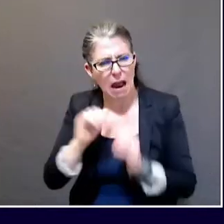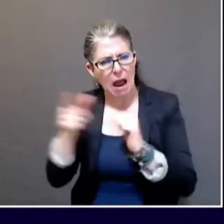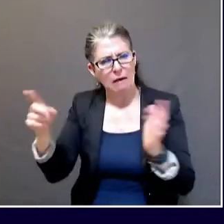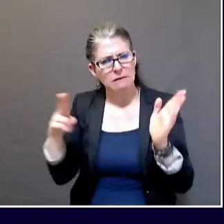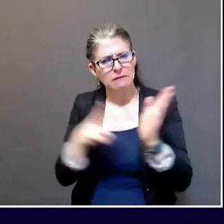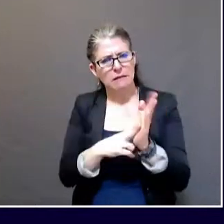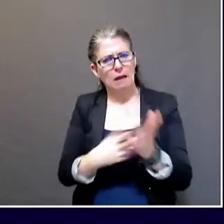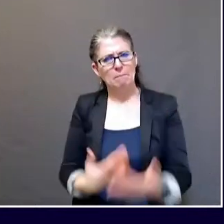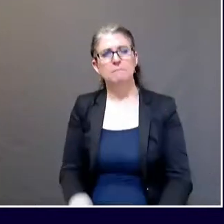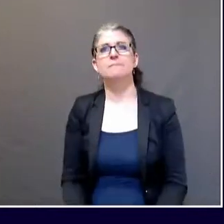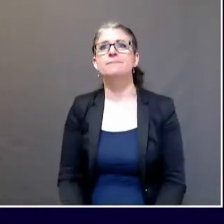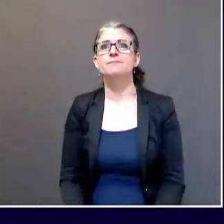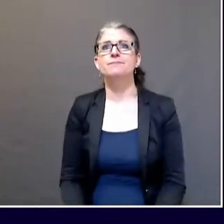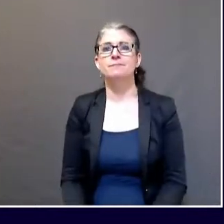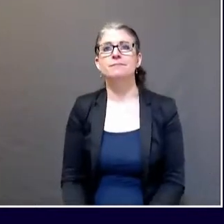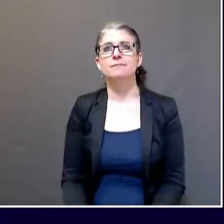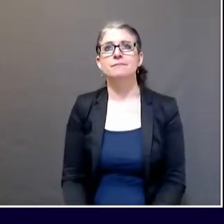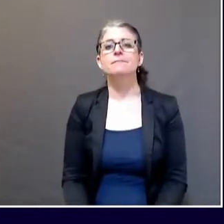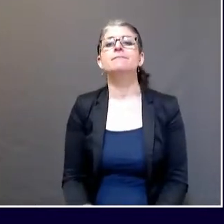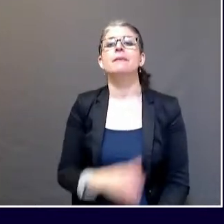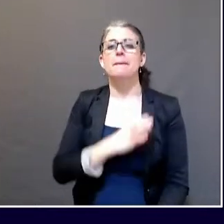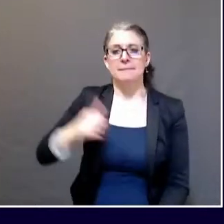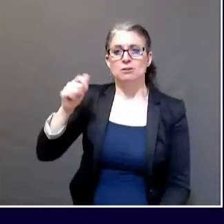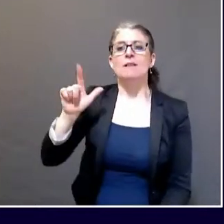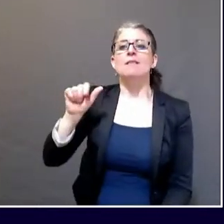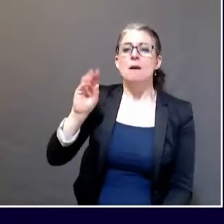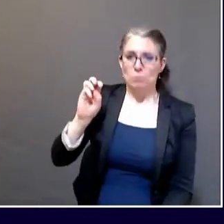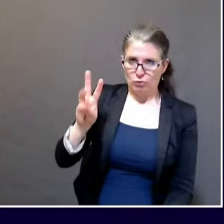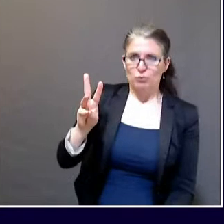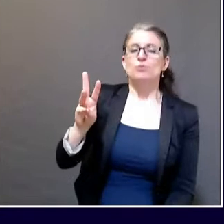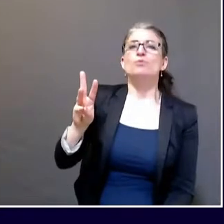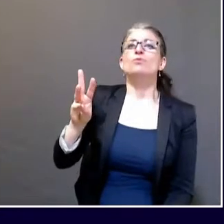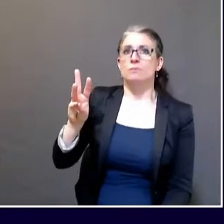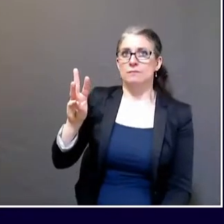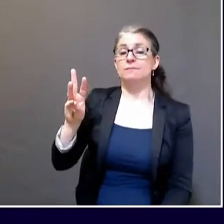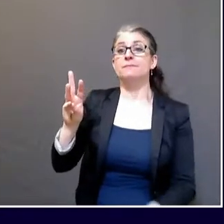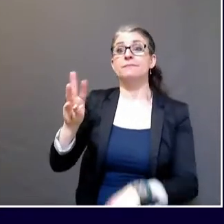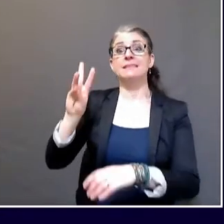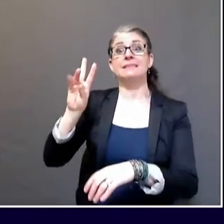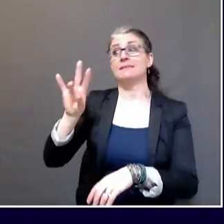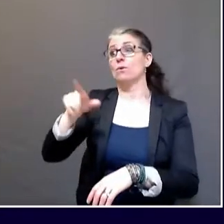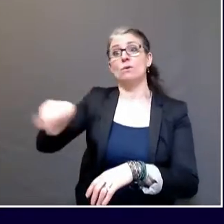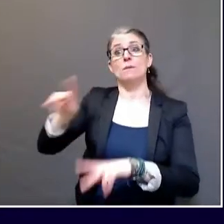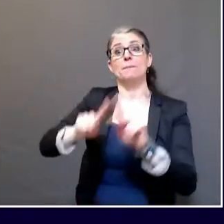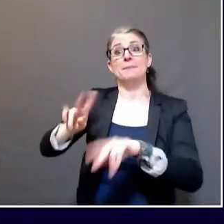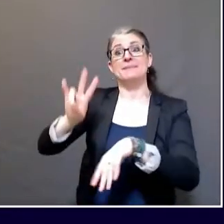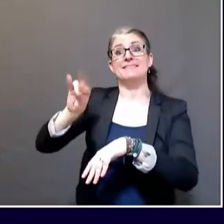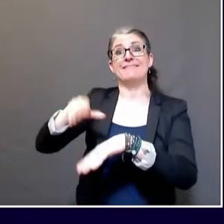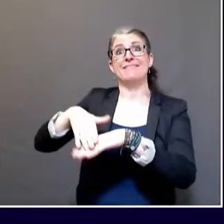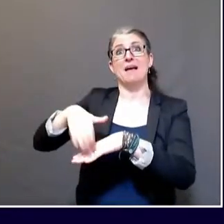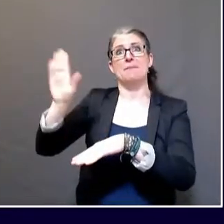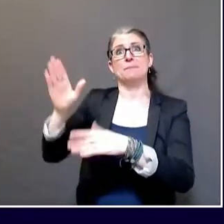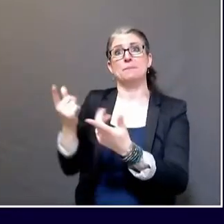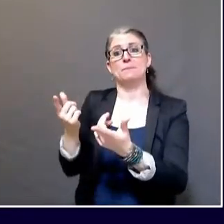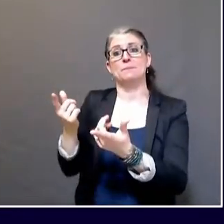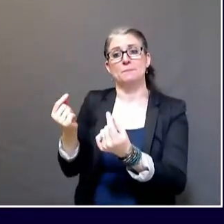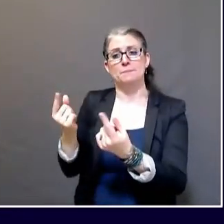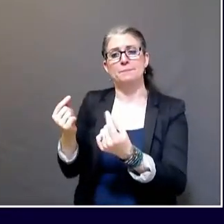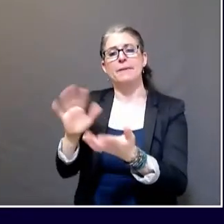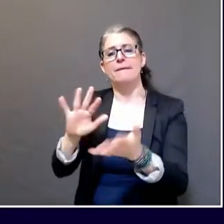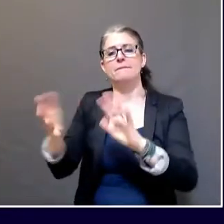older Mainers. It'll be a mix. Some healthcare systems will be reaching out by phone, by email